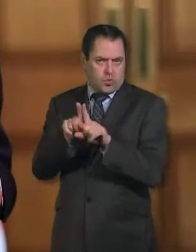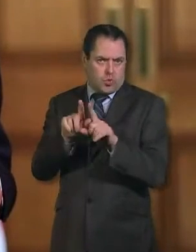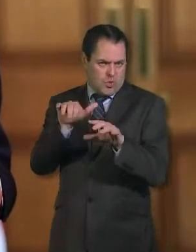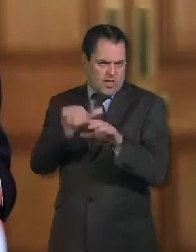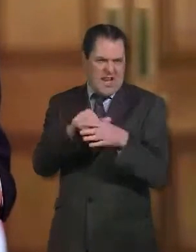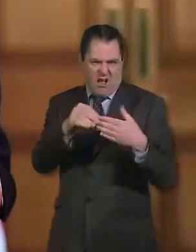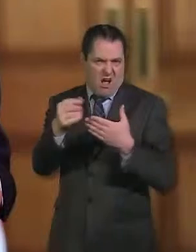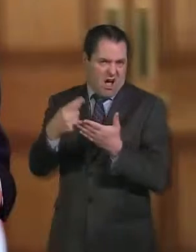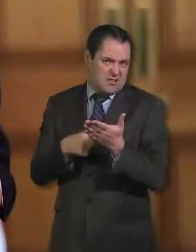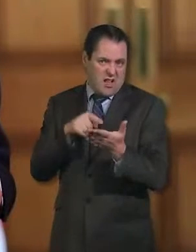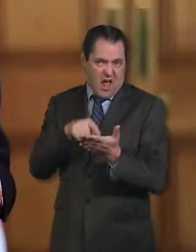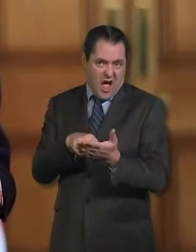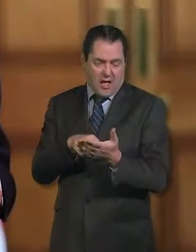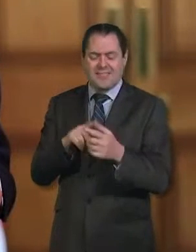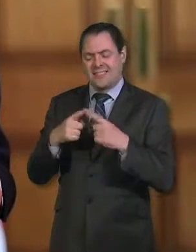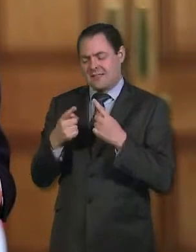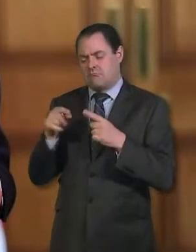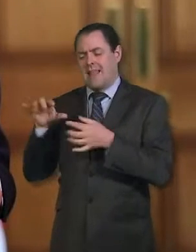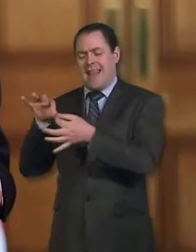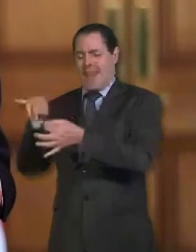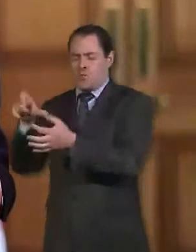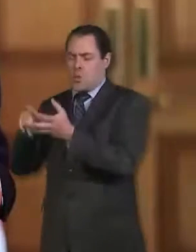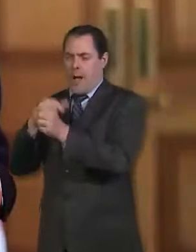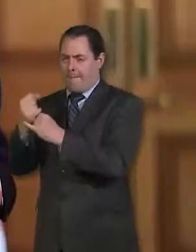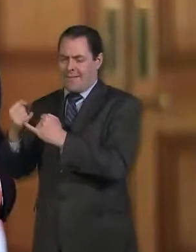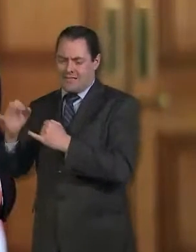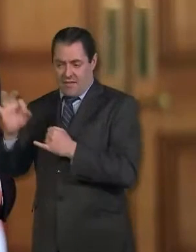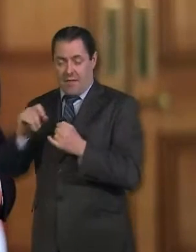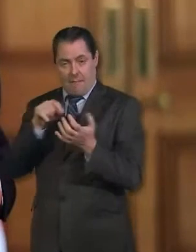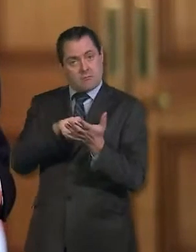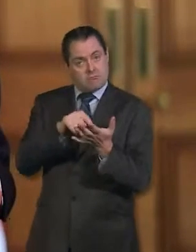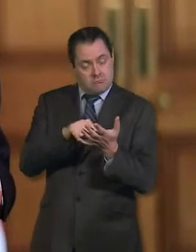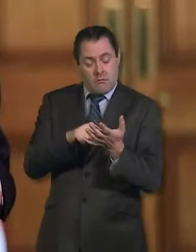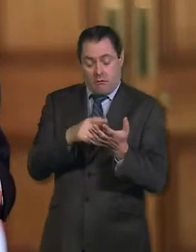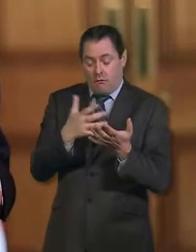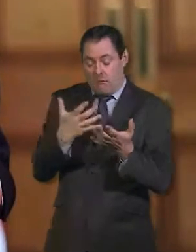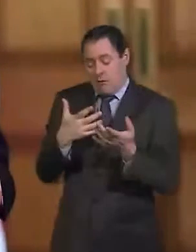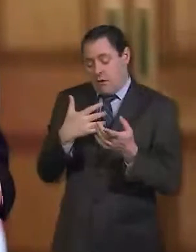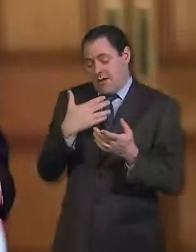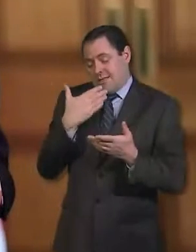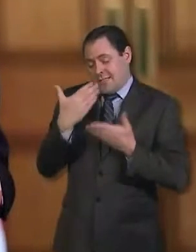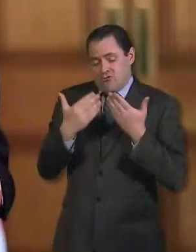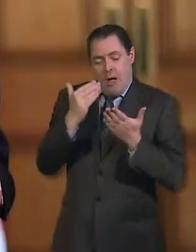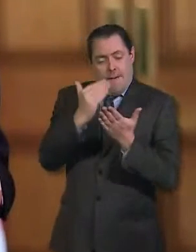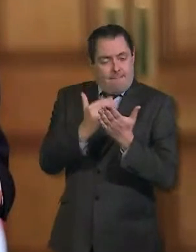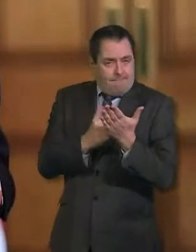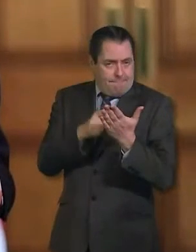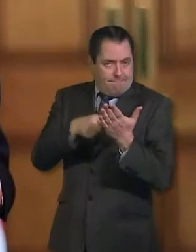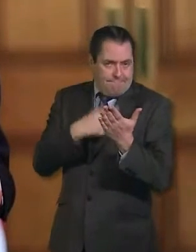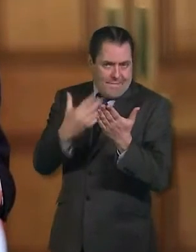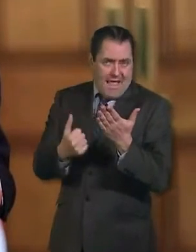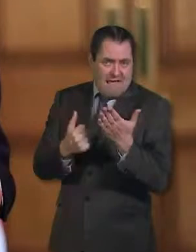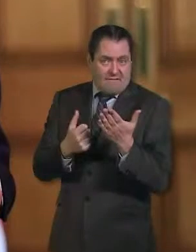but describe some of the other exceptional circumstances that people face.